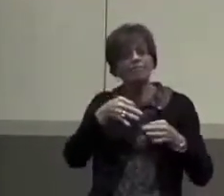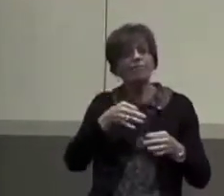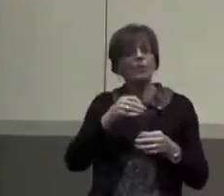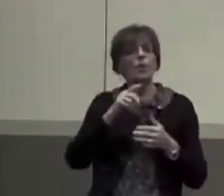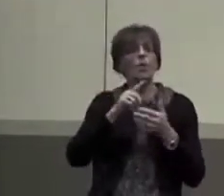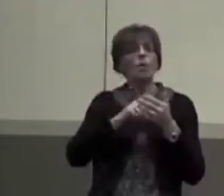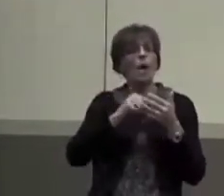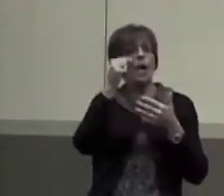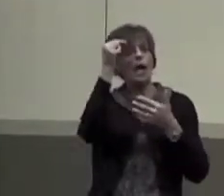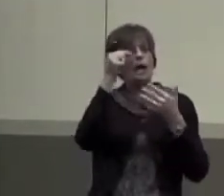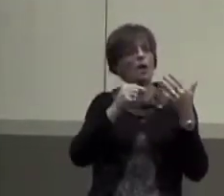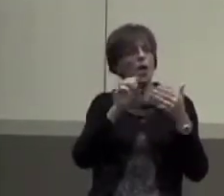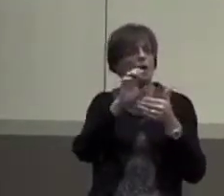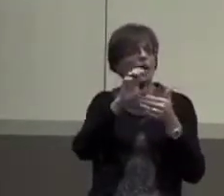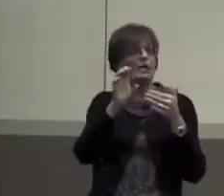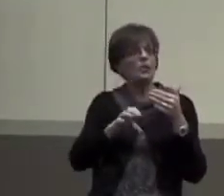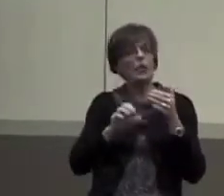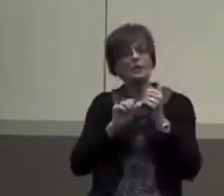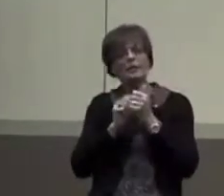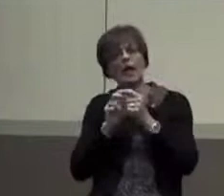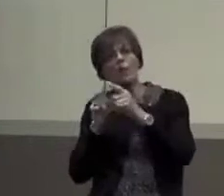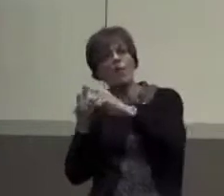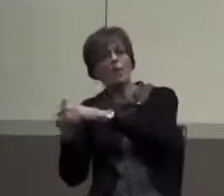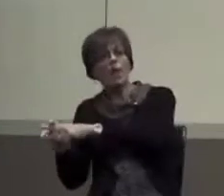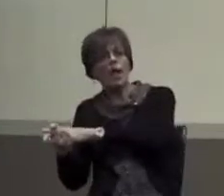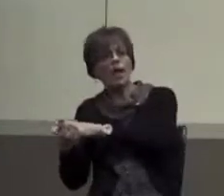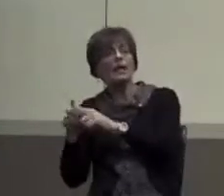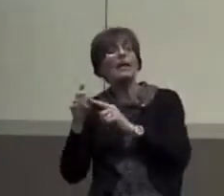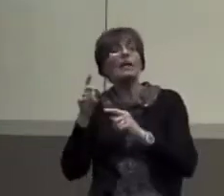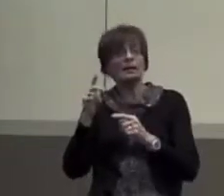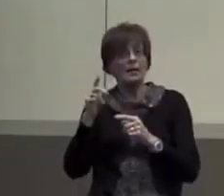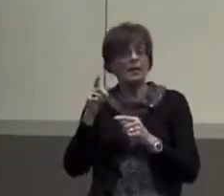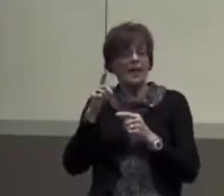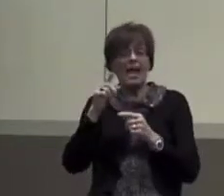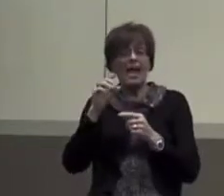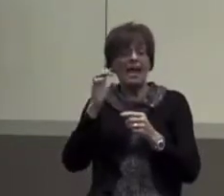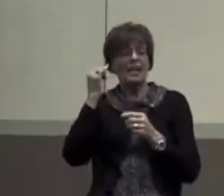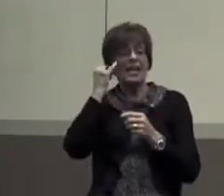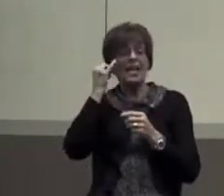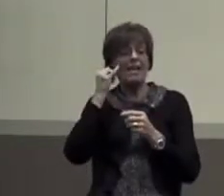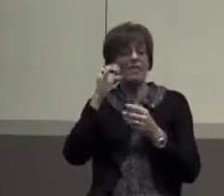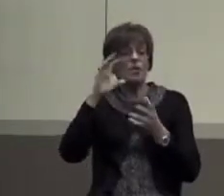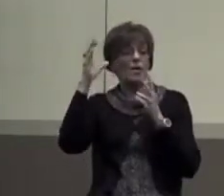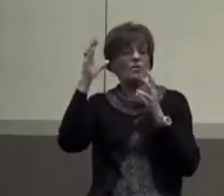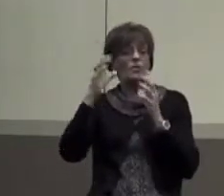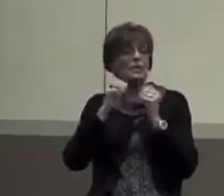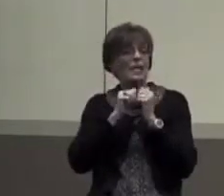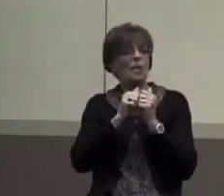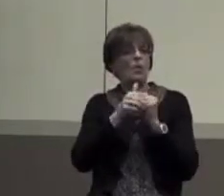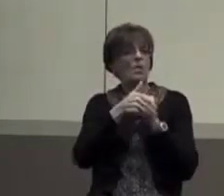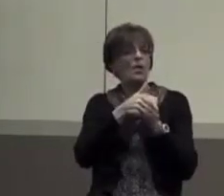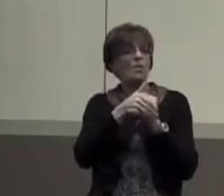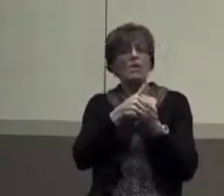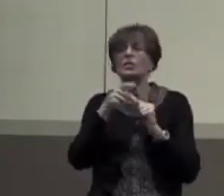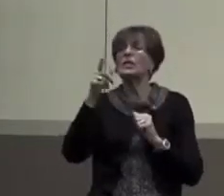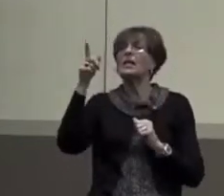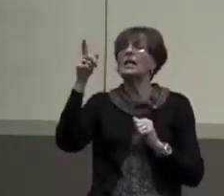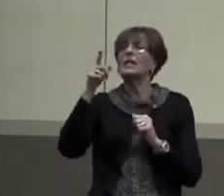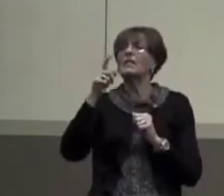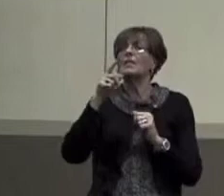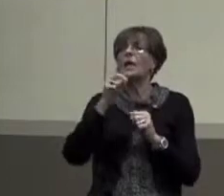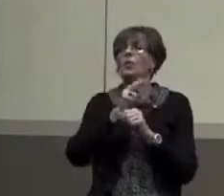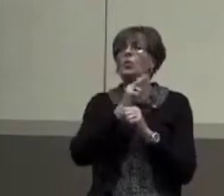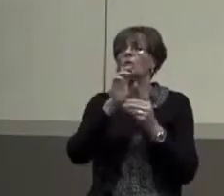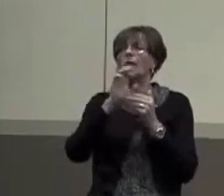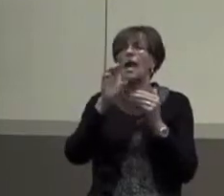consequences and how do they apply. And then if they're getting it confused with intervention, then they particularly use consequence if it means